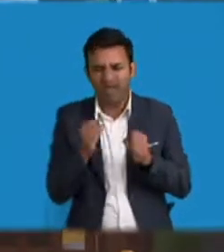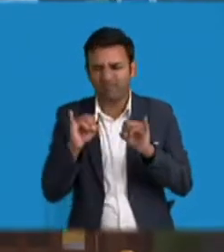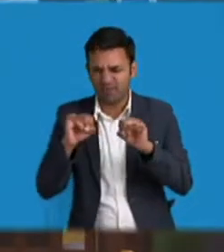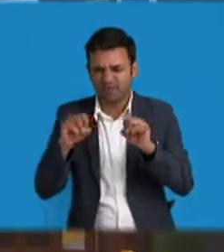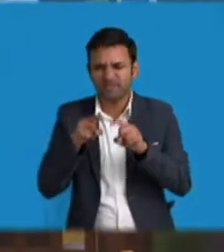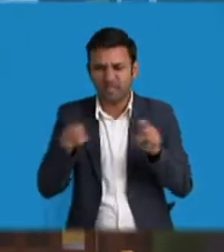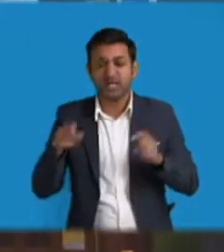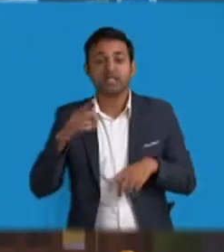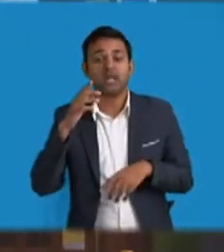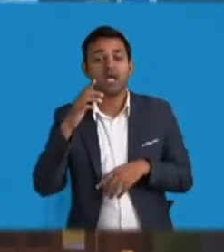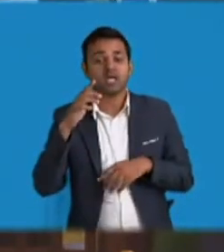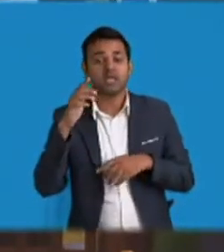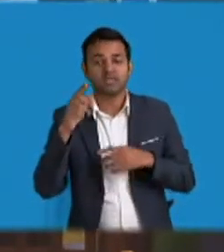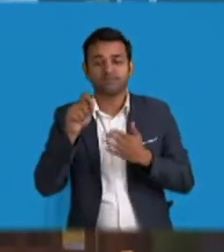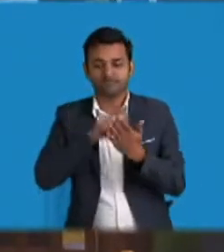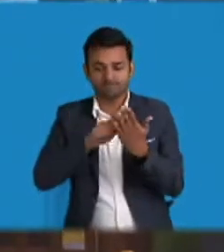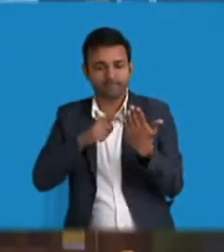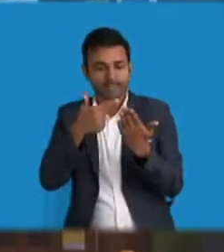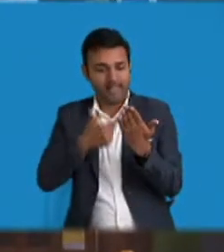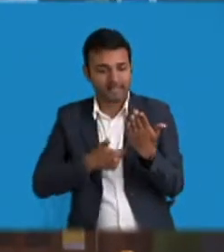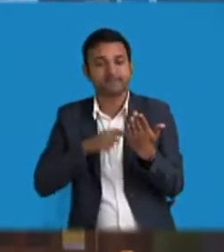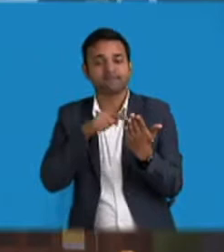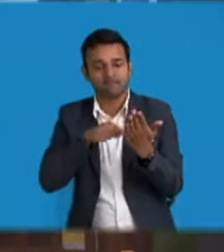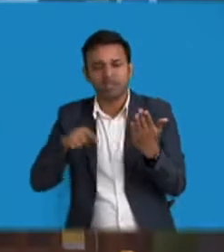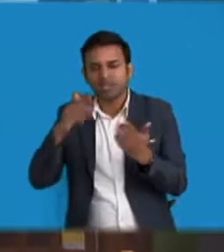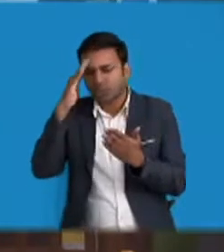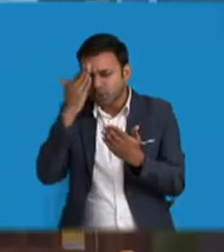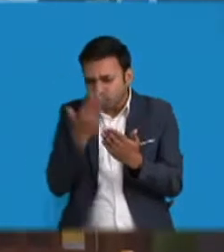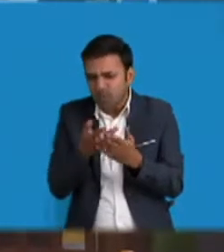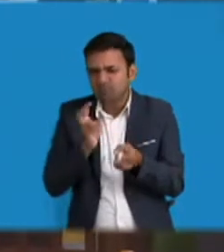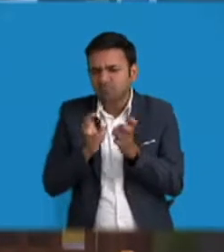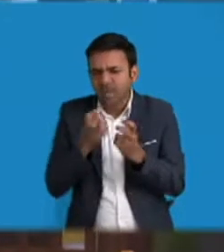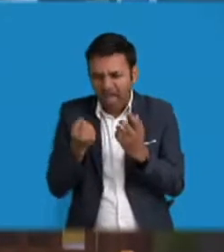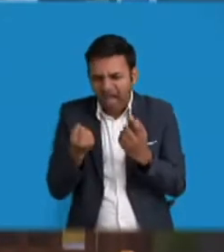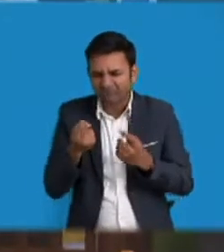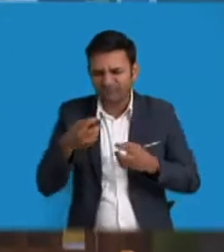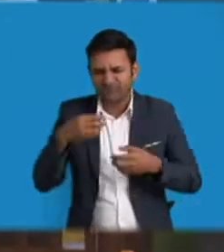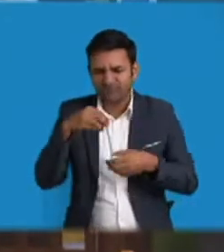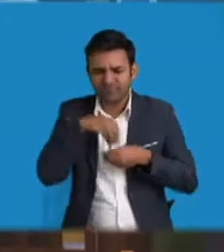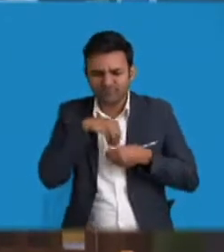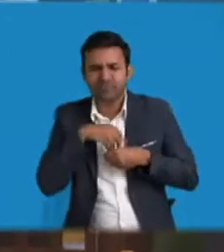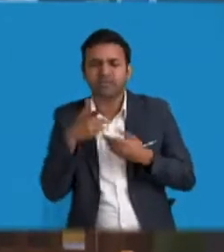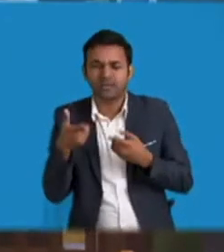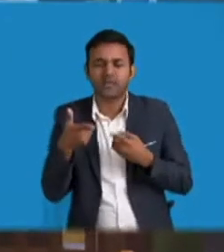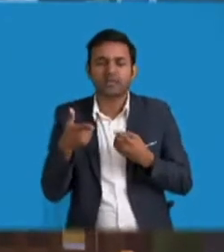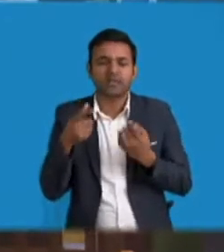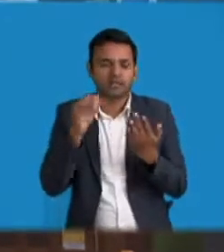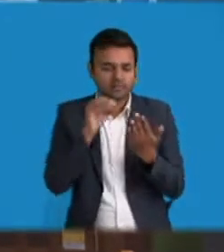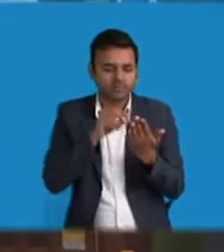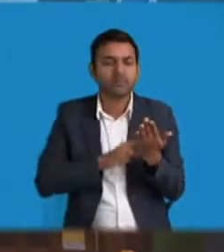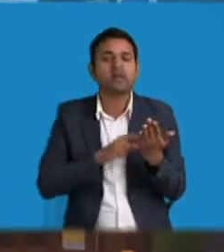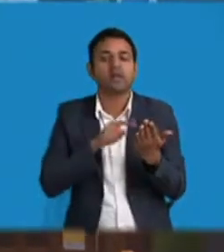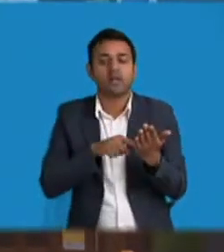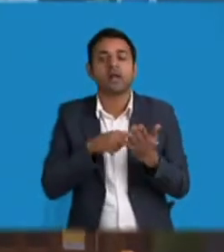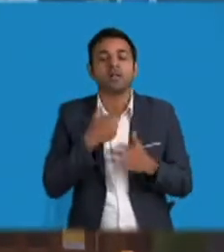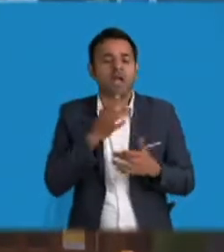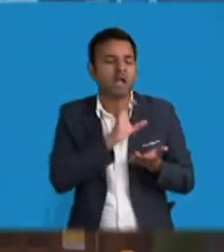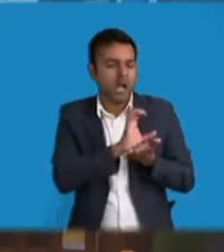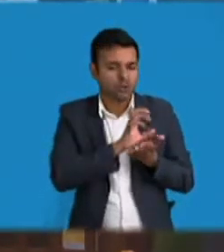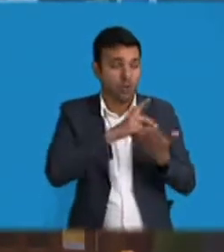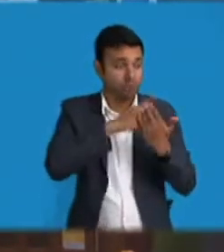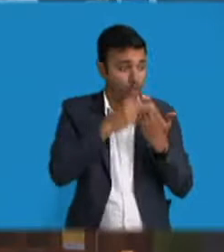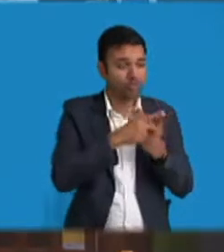a list of those students and do counseling and do support them. So that particular database could be